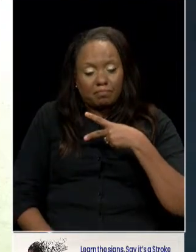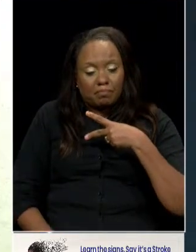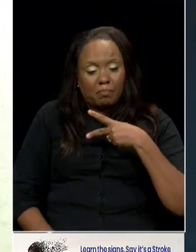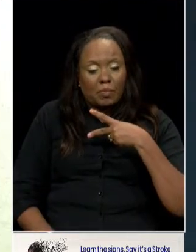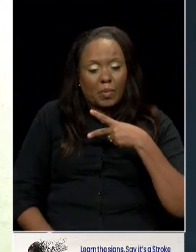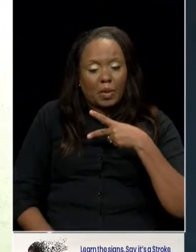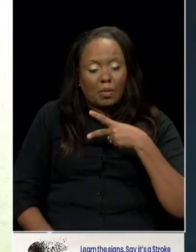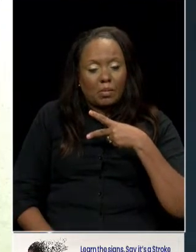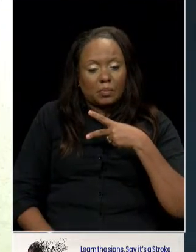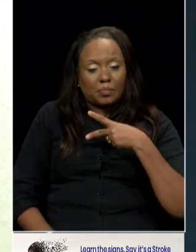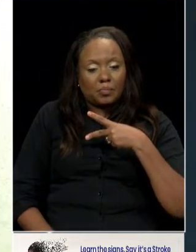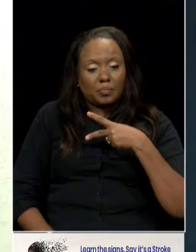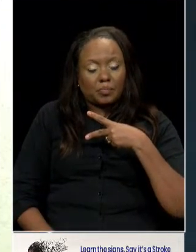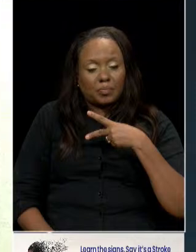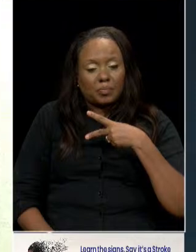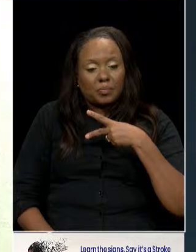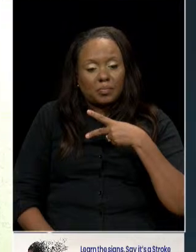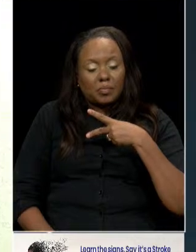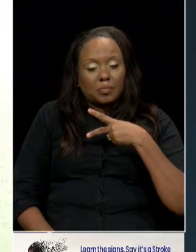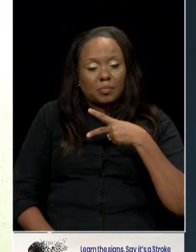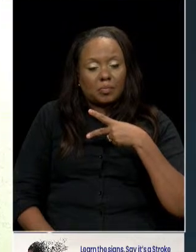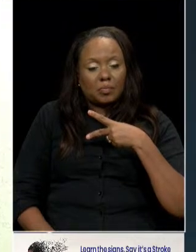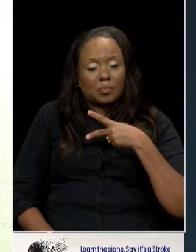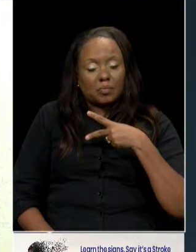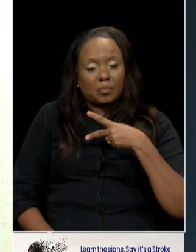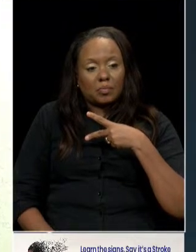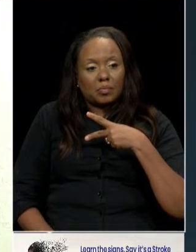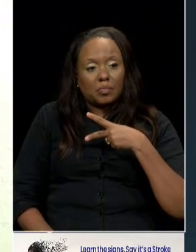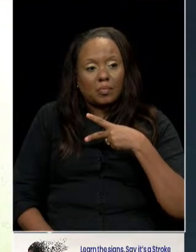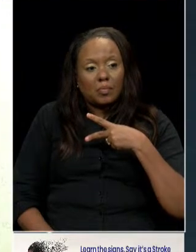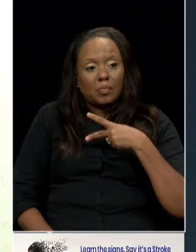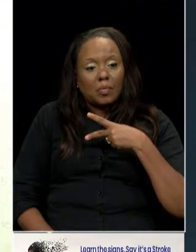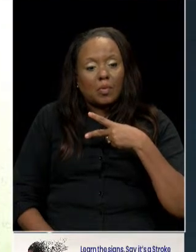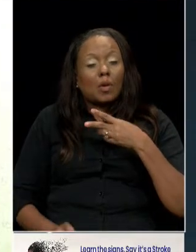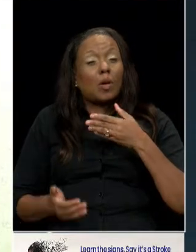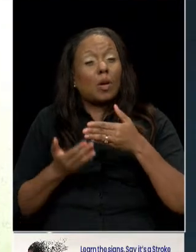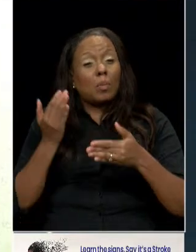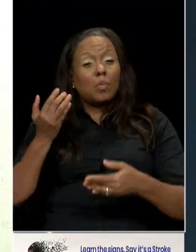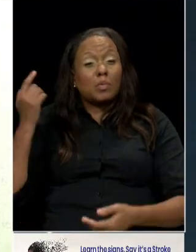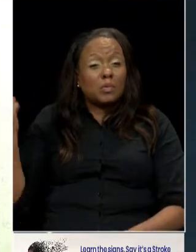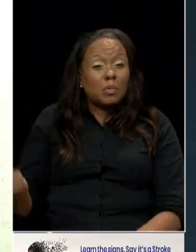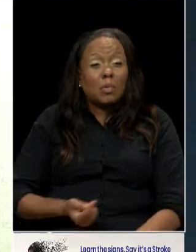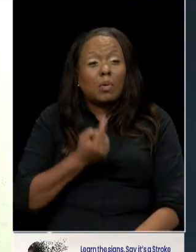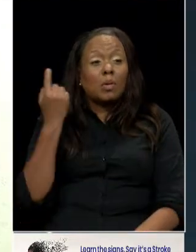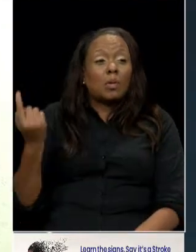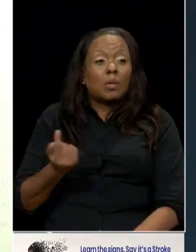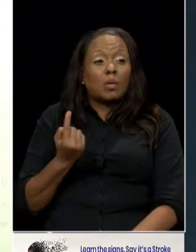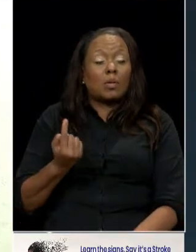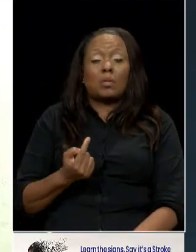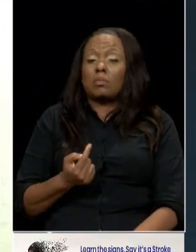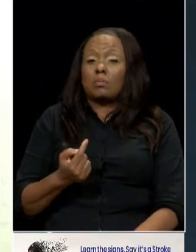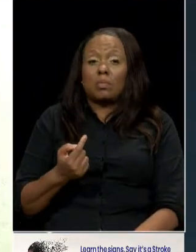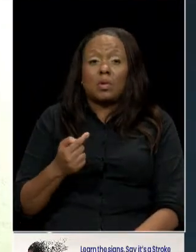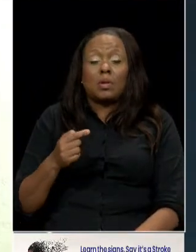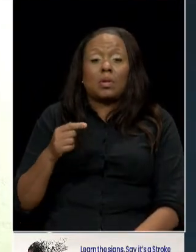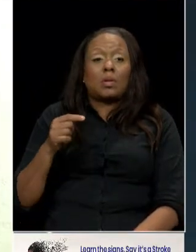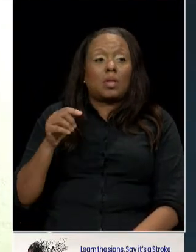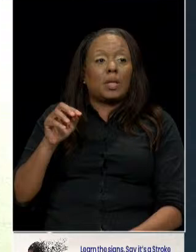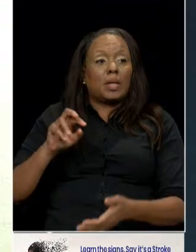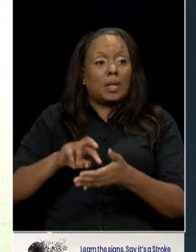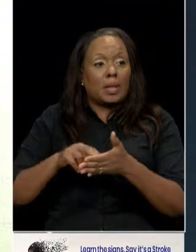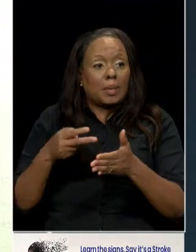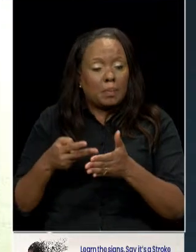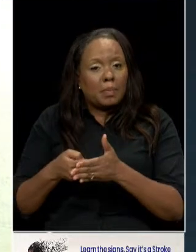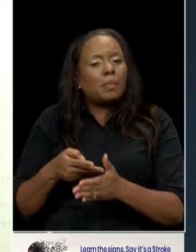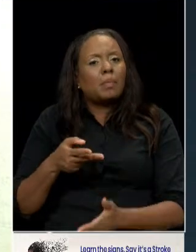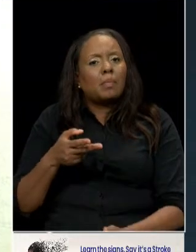body is not producing enough insulin, you have to get insulin supplementation for treatment, and typically that is